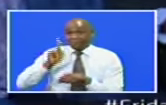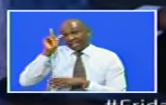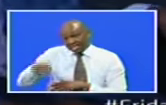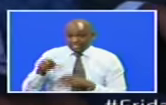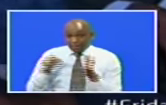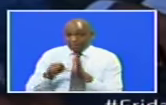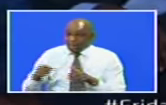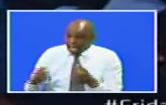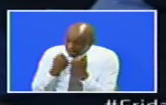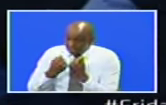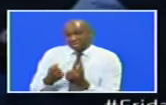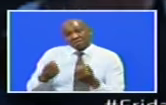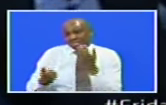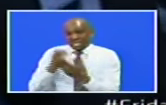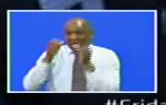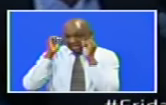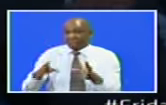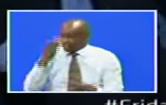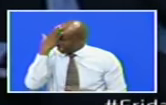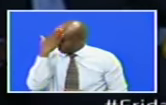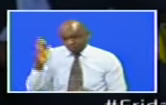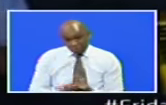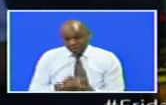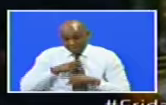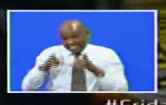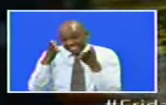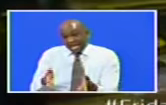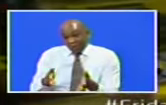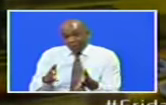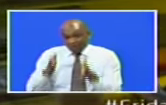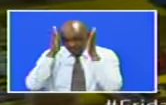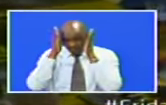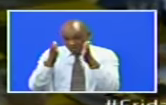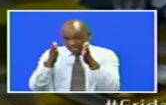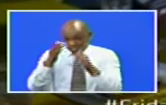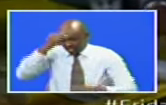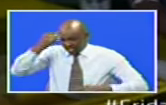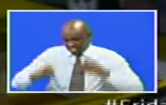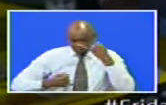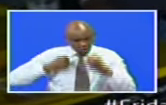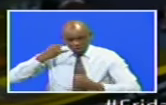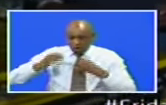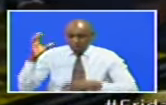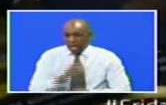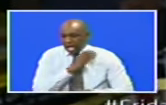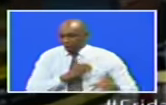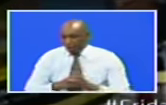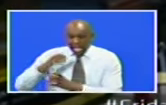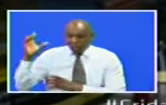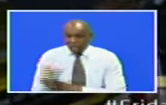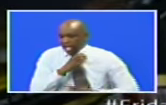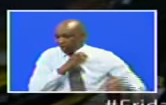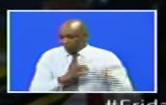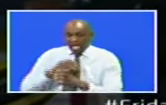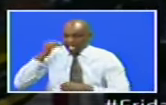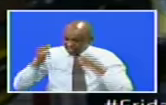regards to how they are going to be going back home, but for now, they are still going to be making merry, having fun.